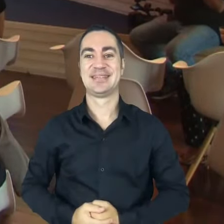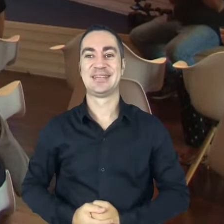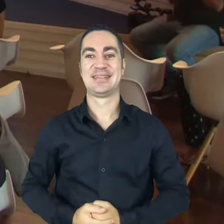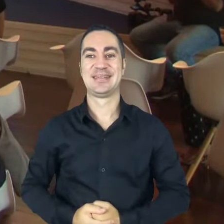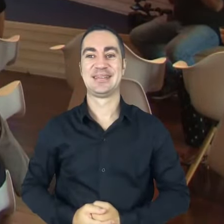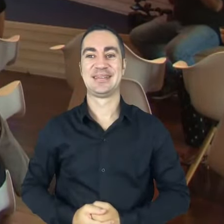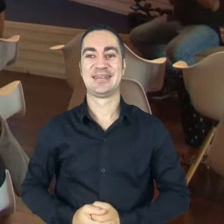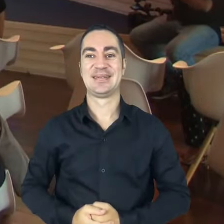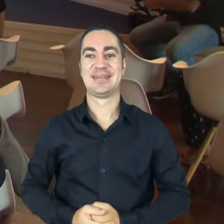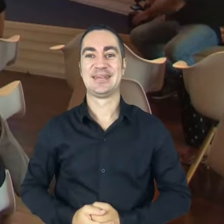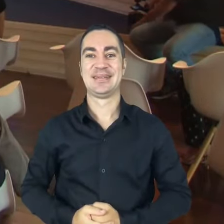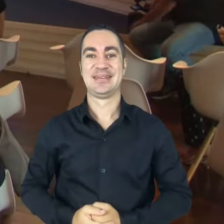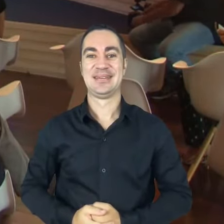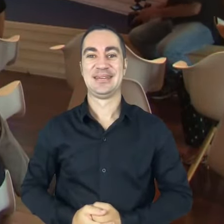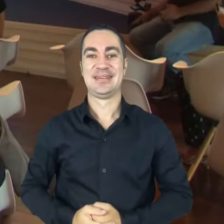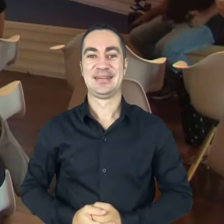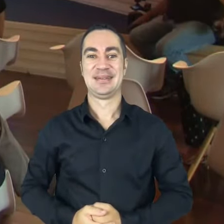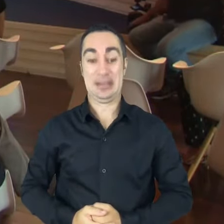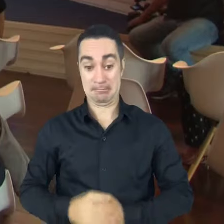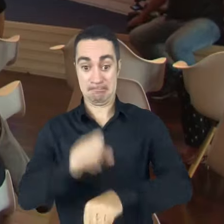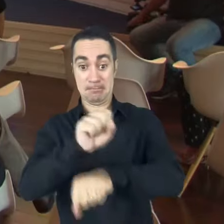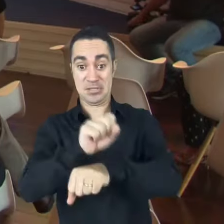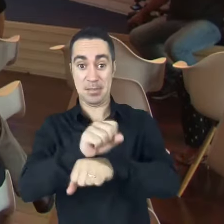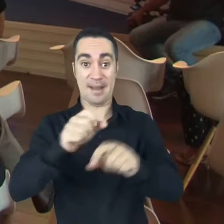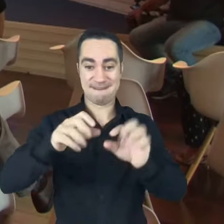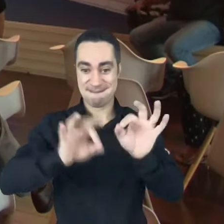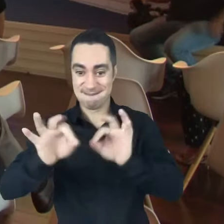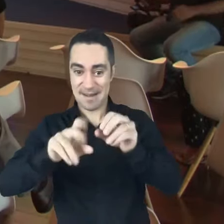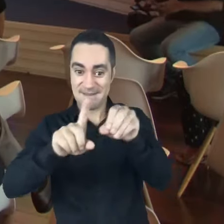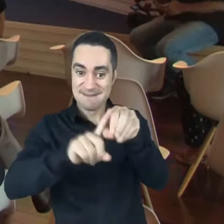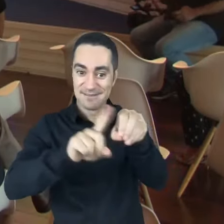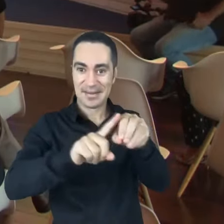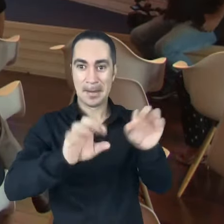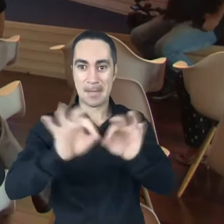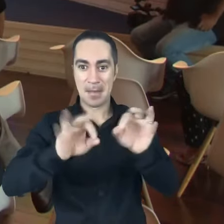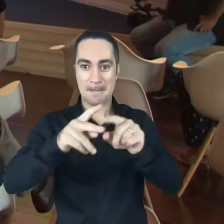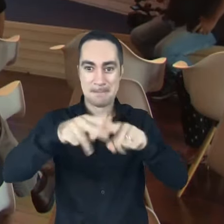Wait a minute. We cannot hear you from here. Do you have the...